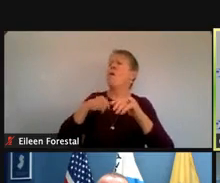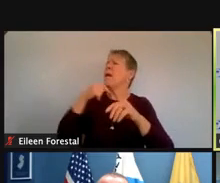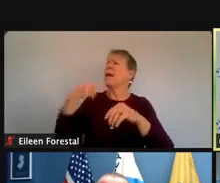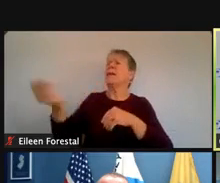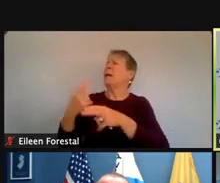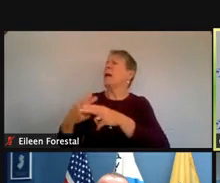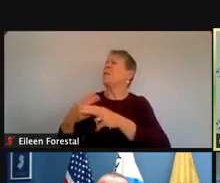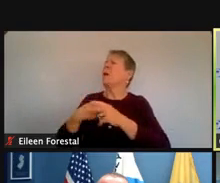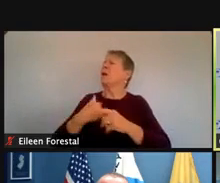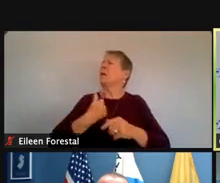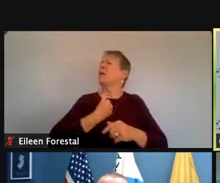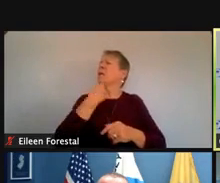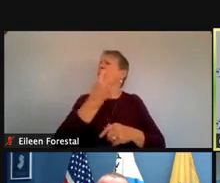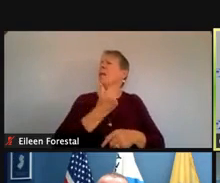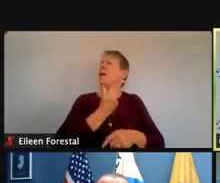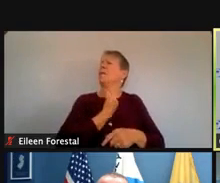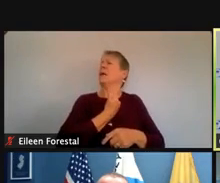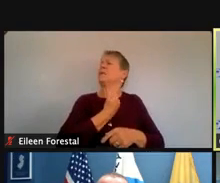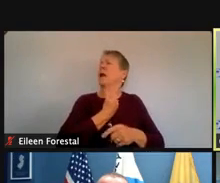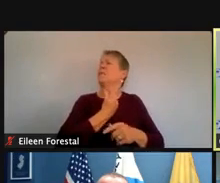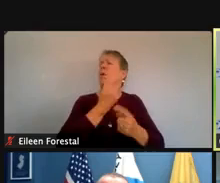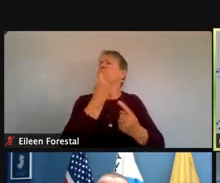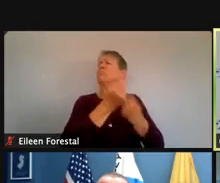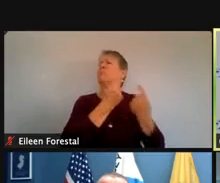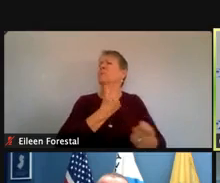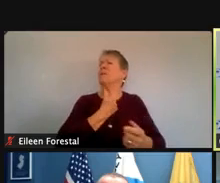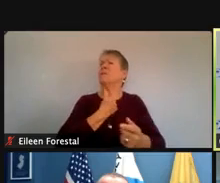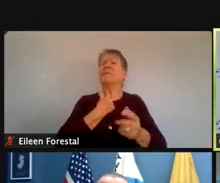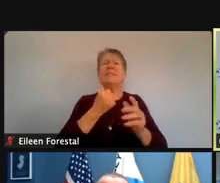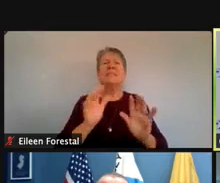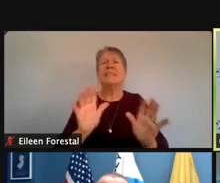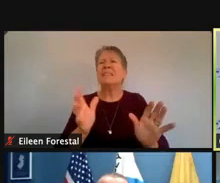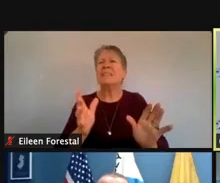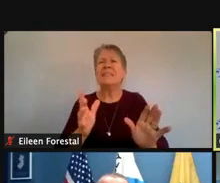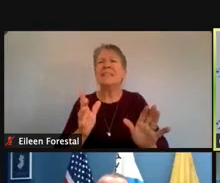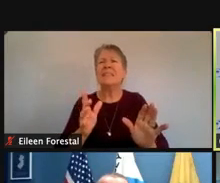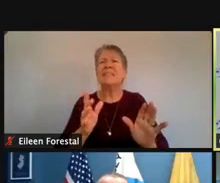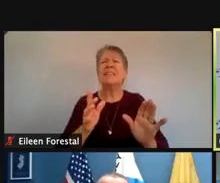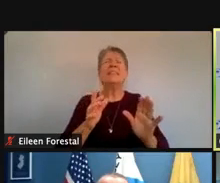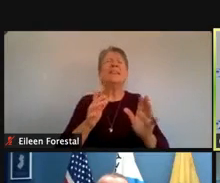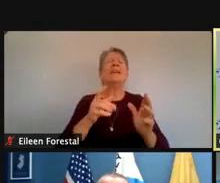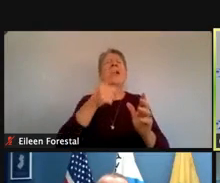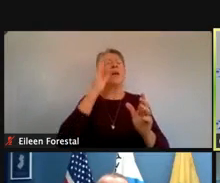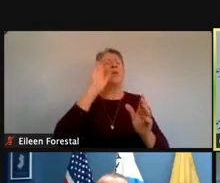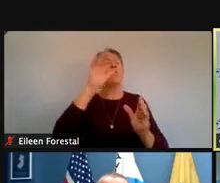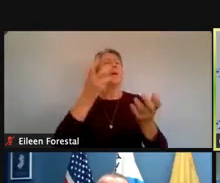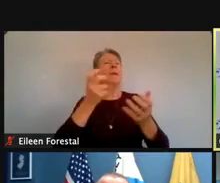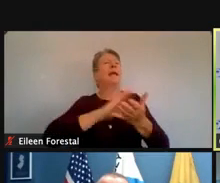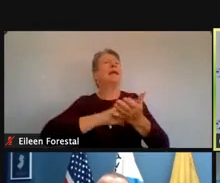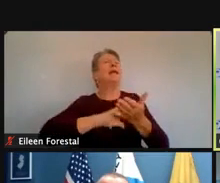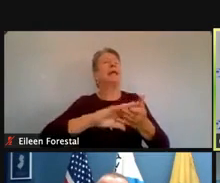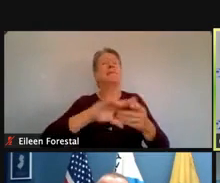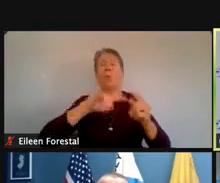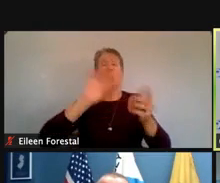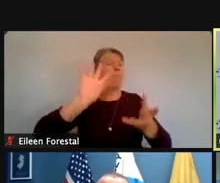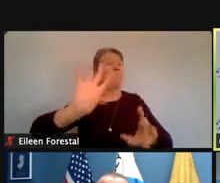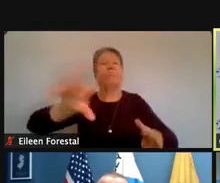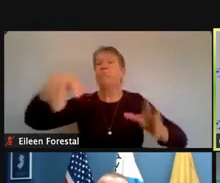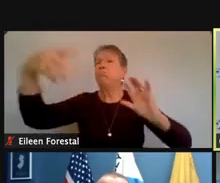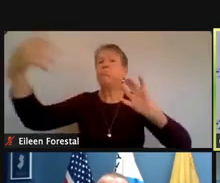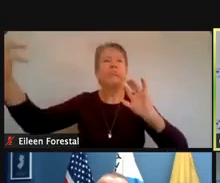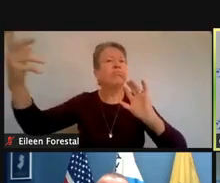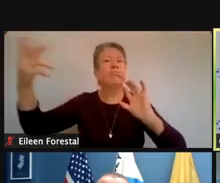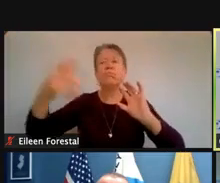a personal touch, it's hindering the overall contact tracing effort. Public health officials can provide